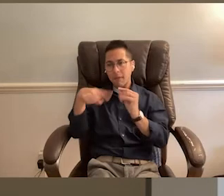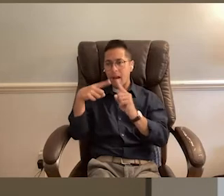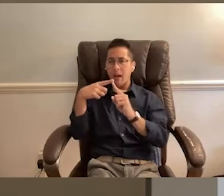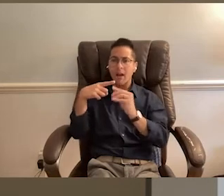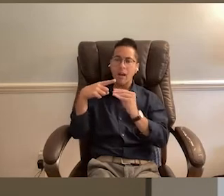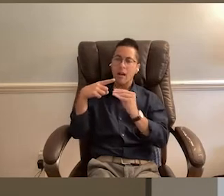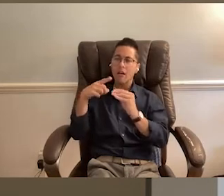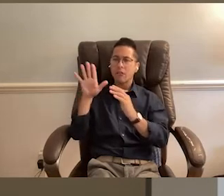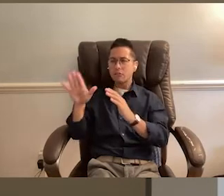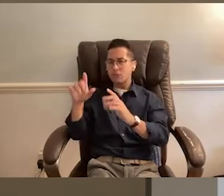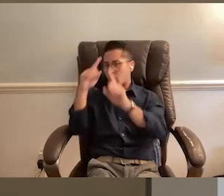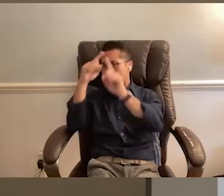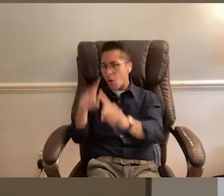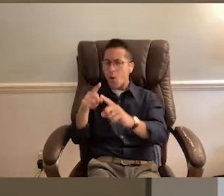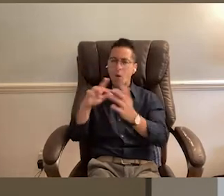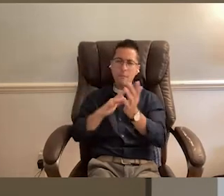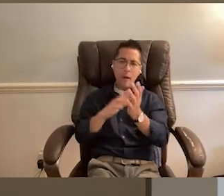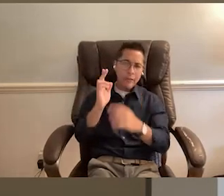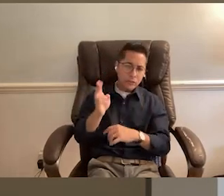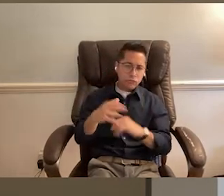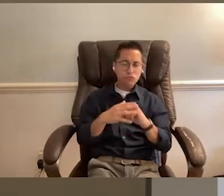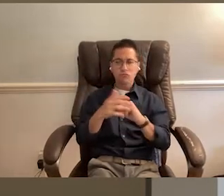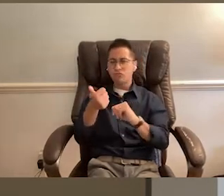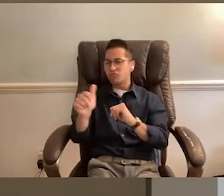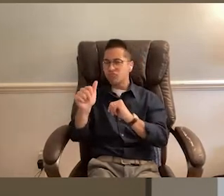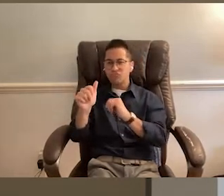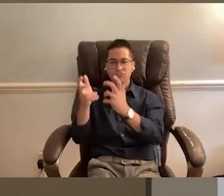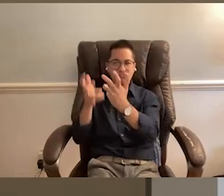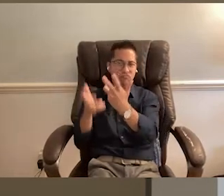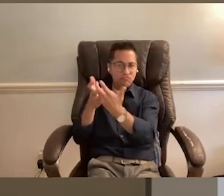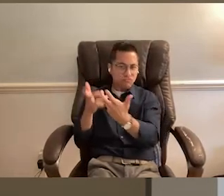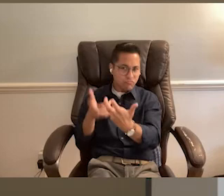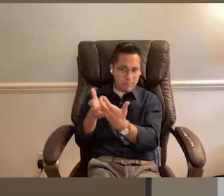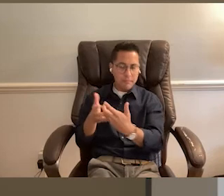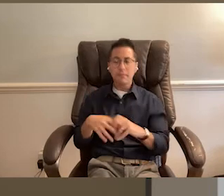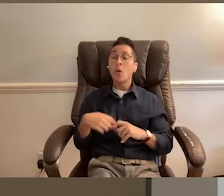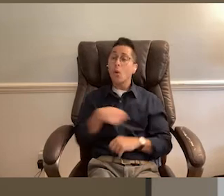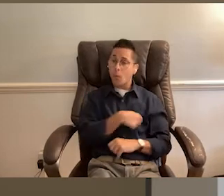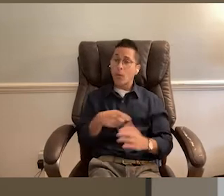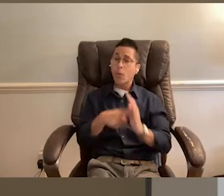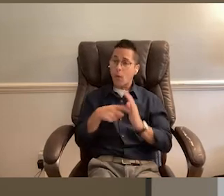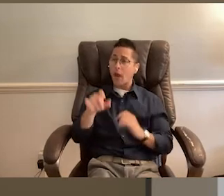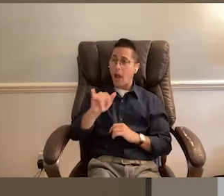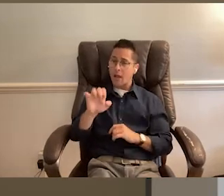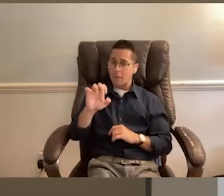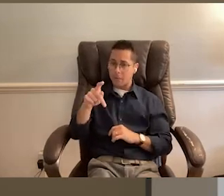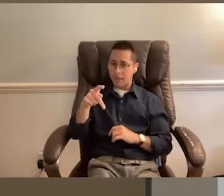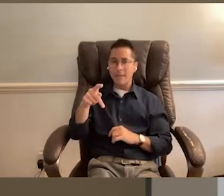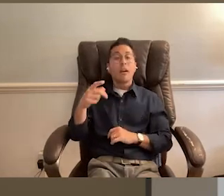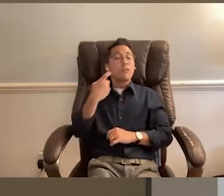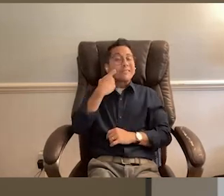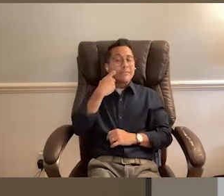Sorry, I'm checking the watch. I will talk forever sometimes, so I'm not trying to get out of here fast. I just have to check. So our